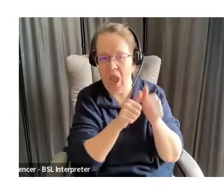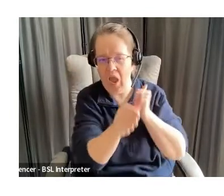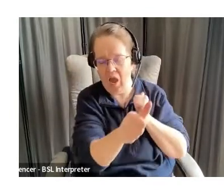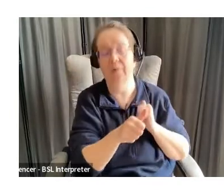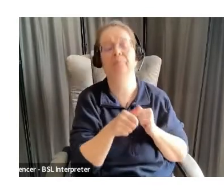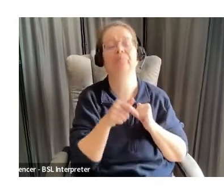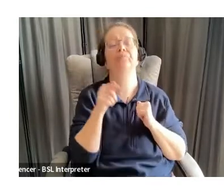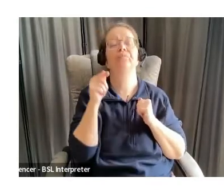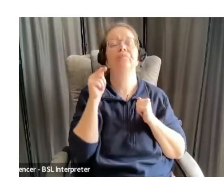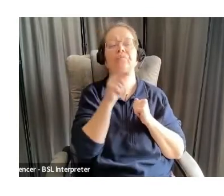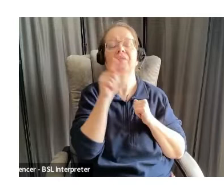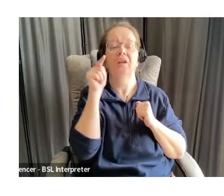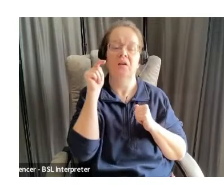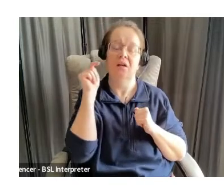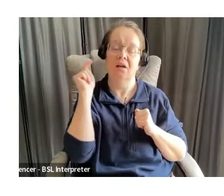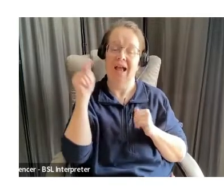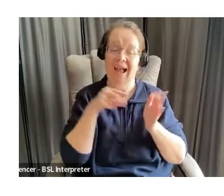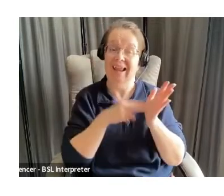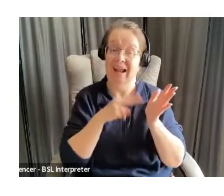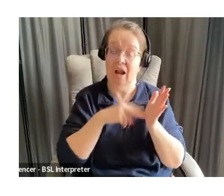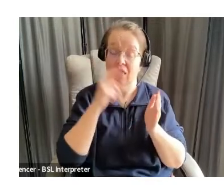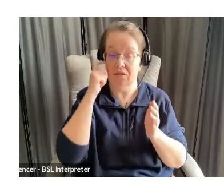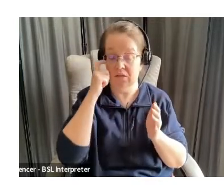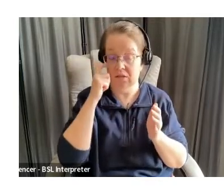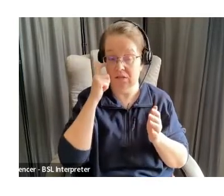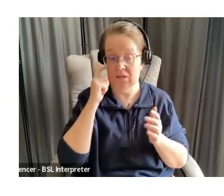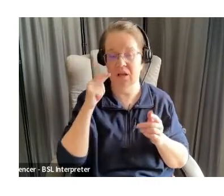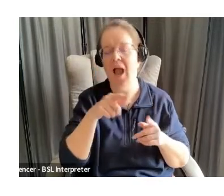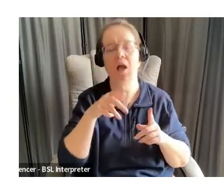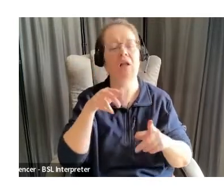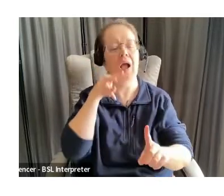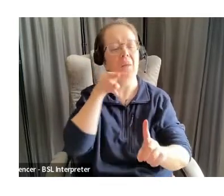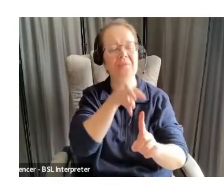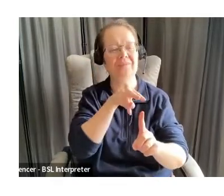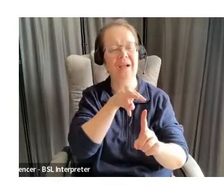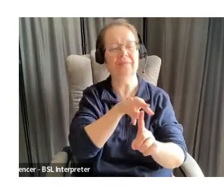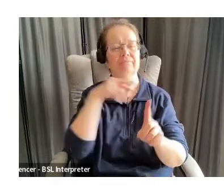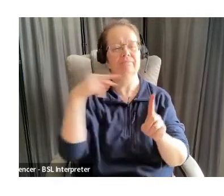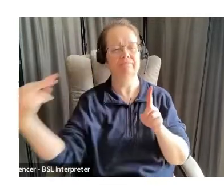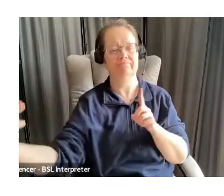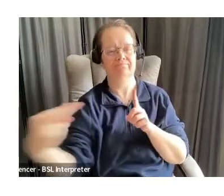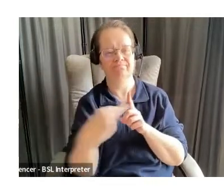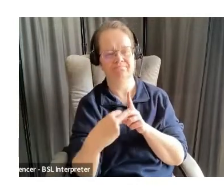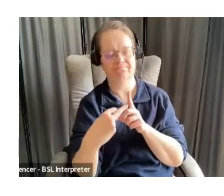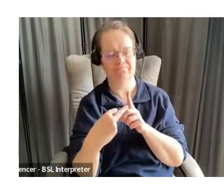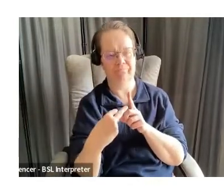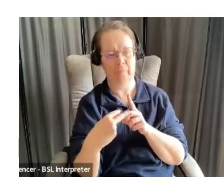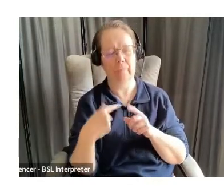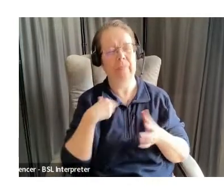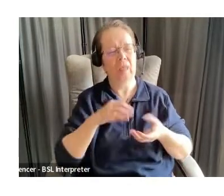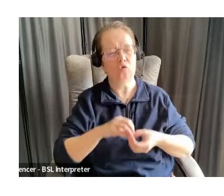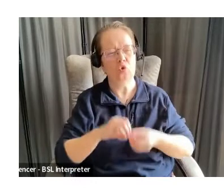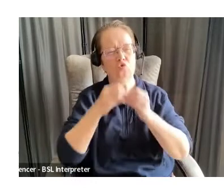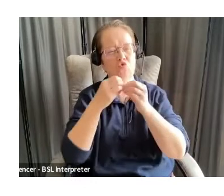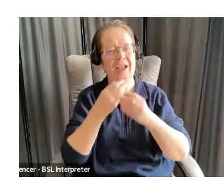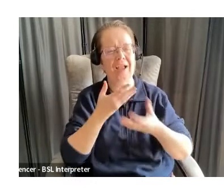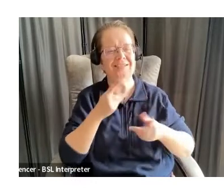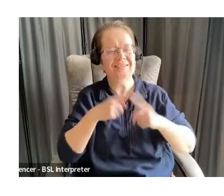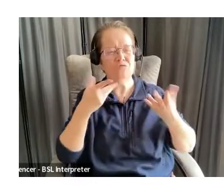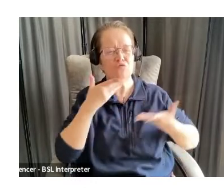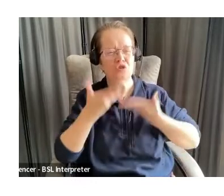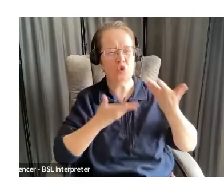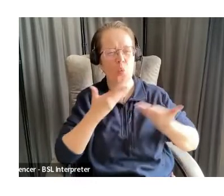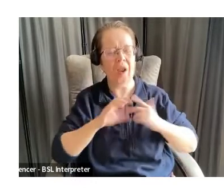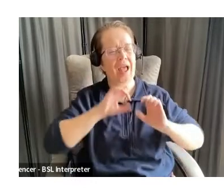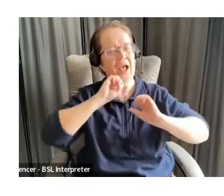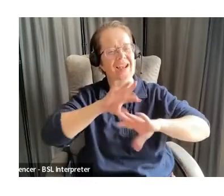he suggests that we do is that we look at this from a different perspective. We create a different story or narrative that's